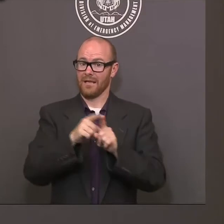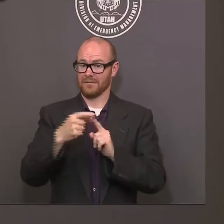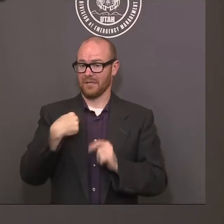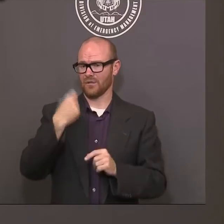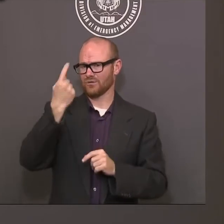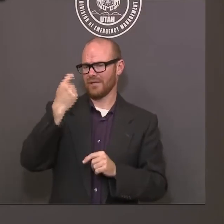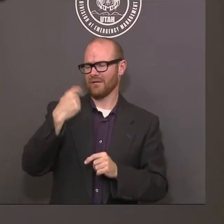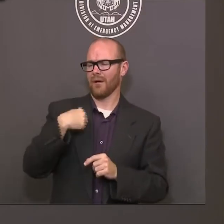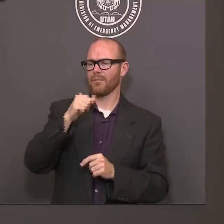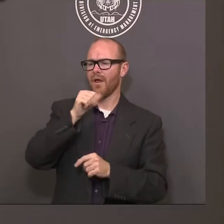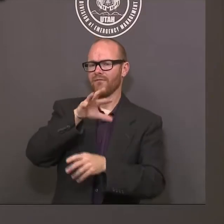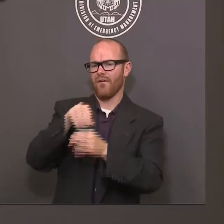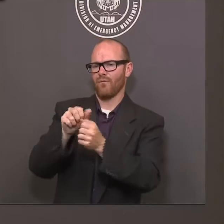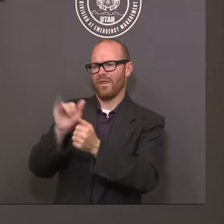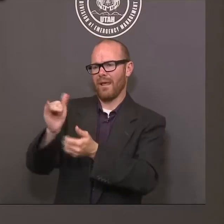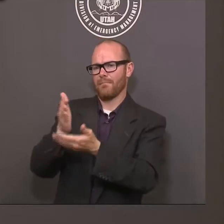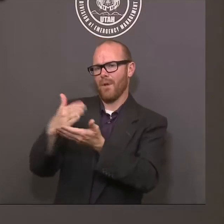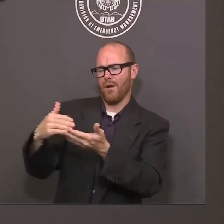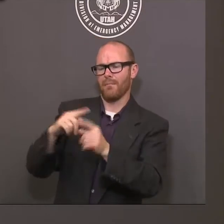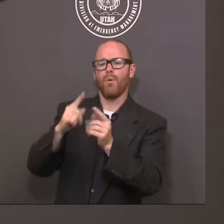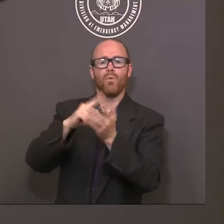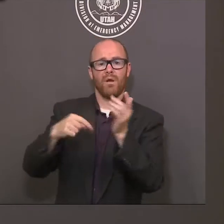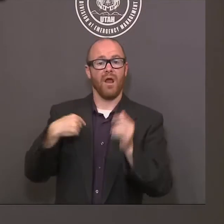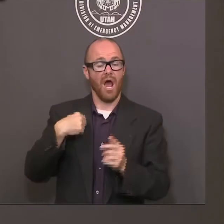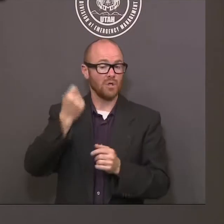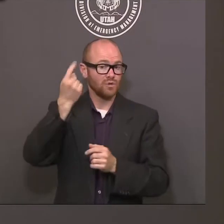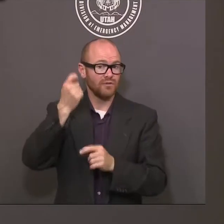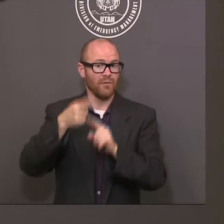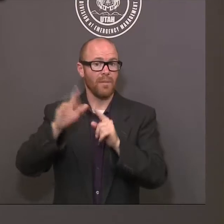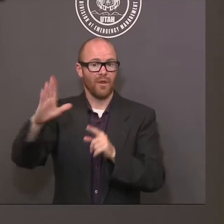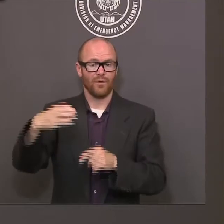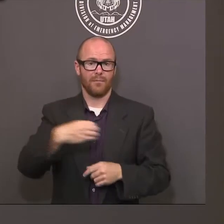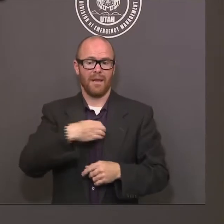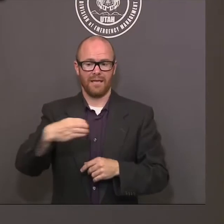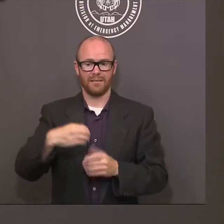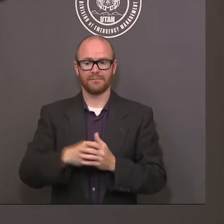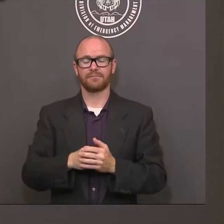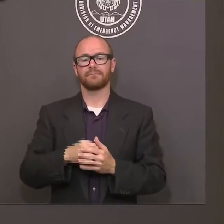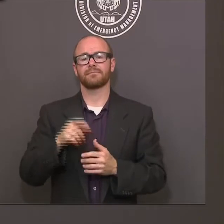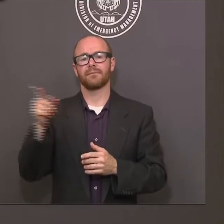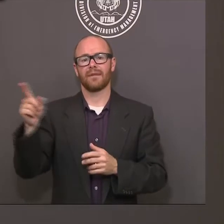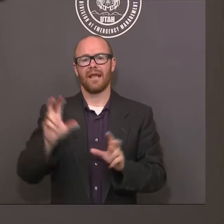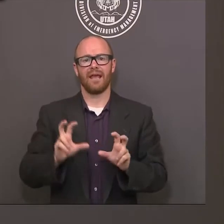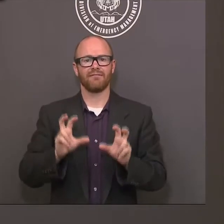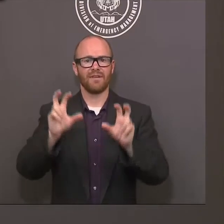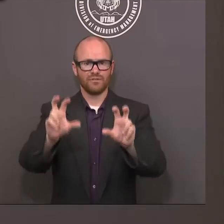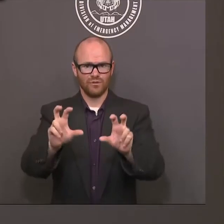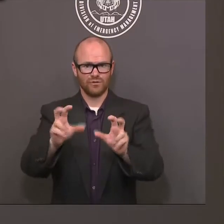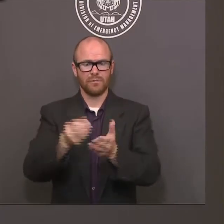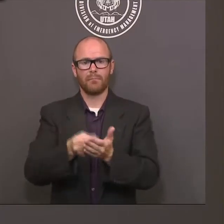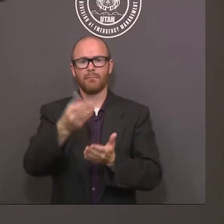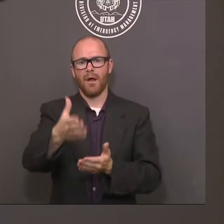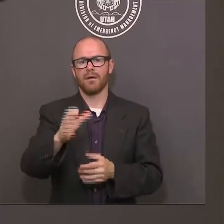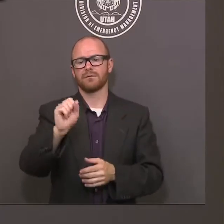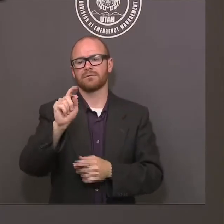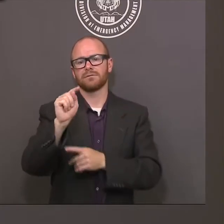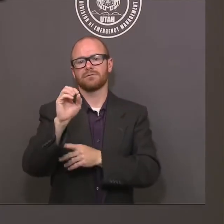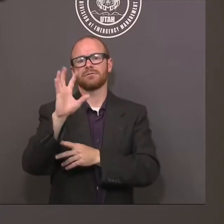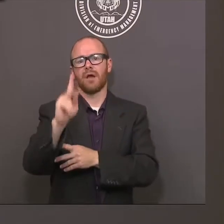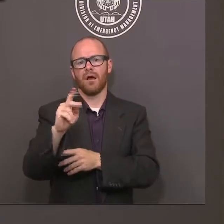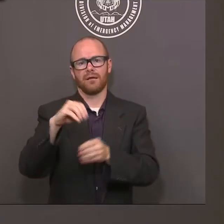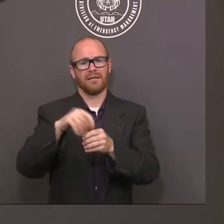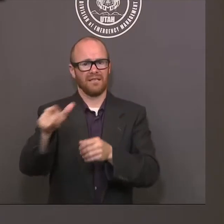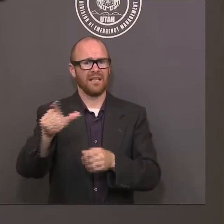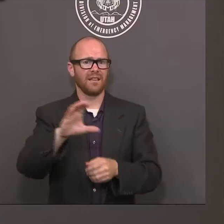involved in that aspect of it, but here's what I understand. They're complaining, these are investors that bought stock in this company